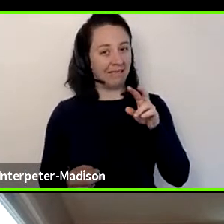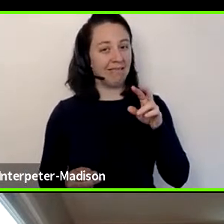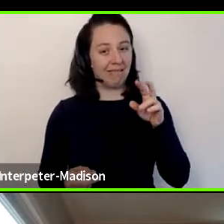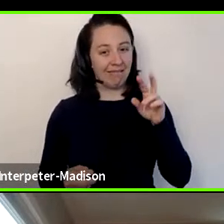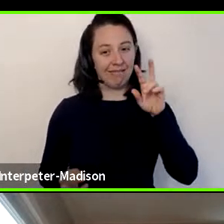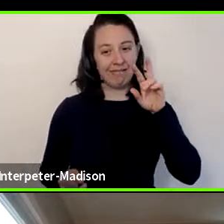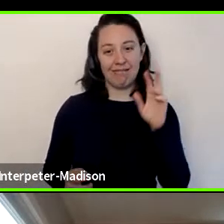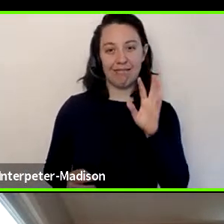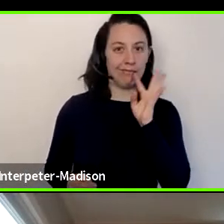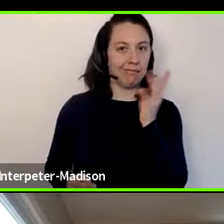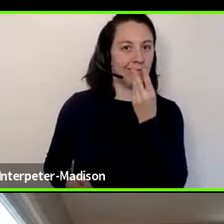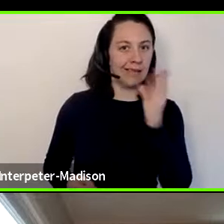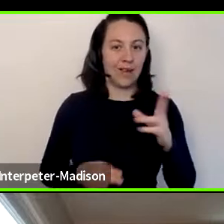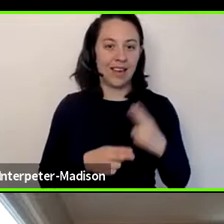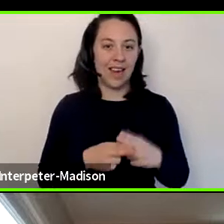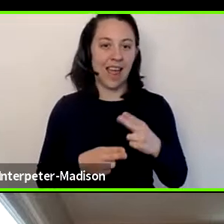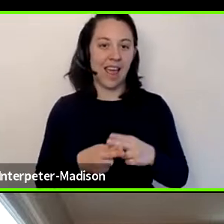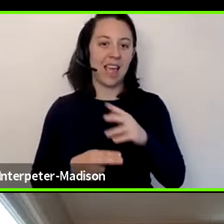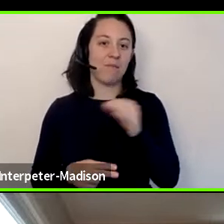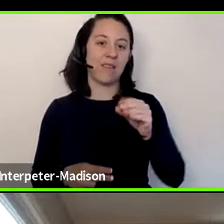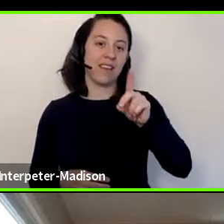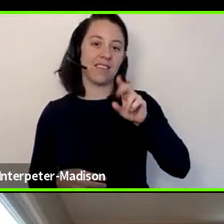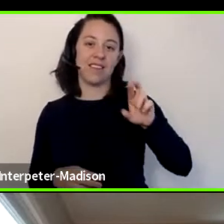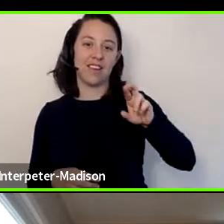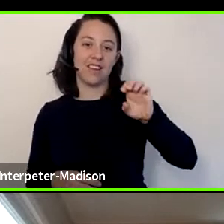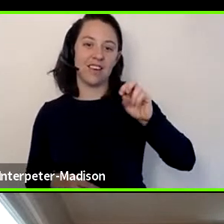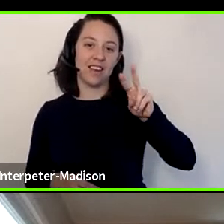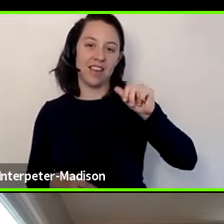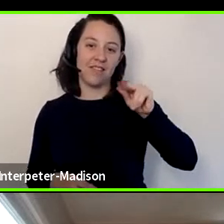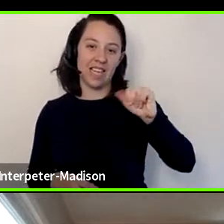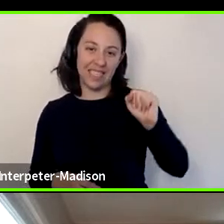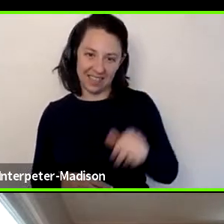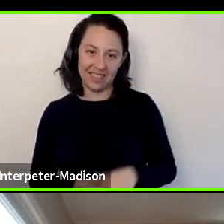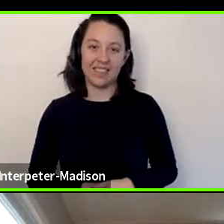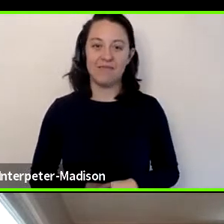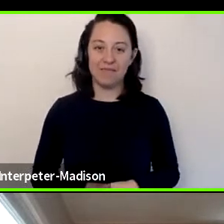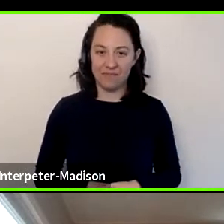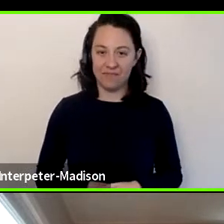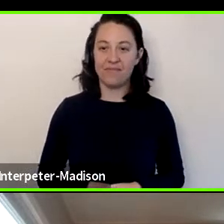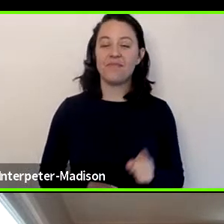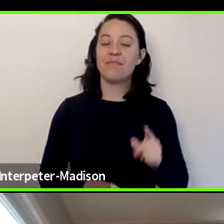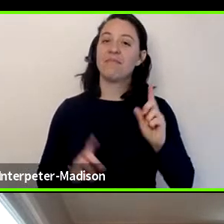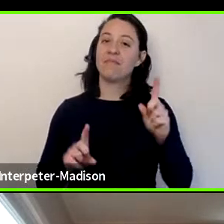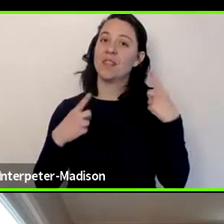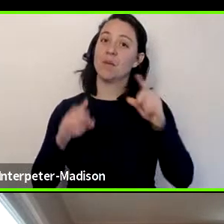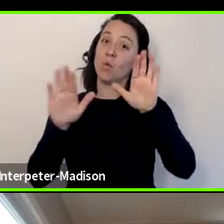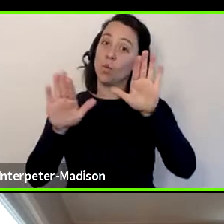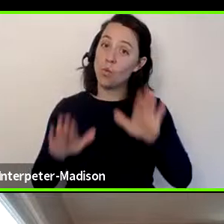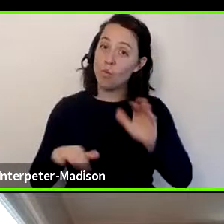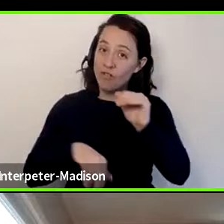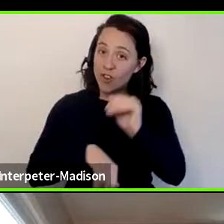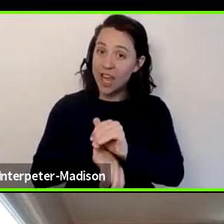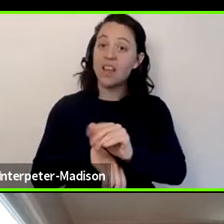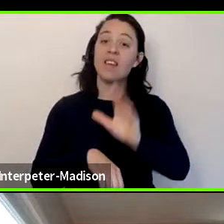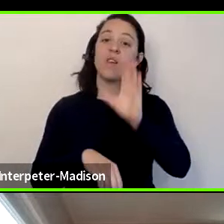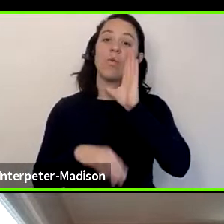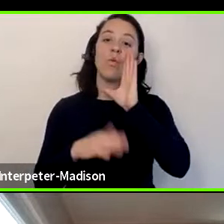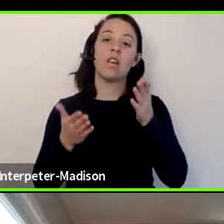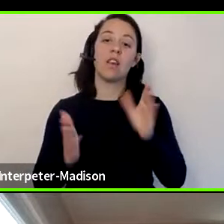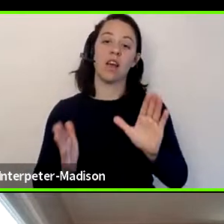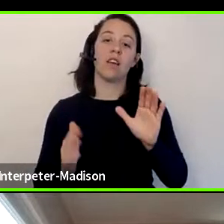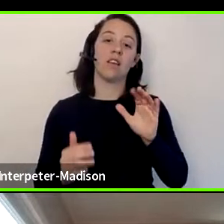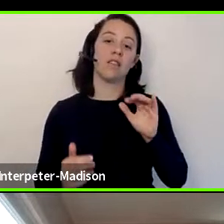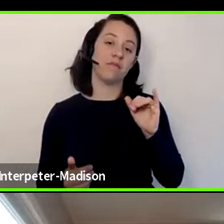Evans. Hopefully I didn't mess up your name. This has been a wonderful night, and I'm going to let